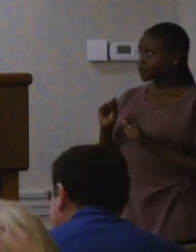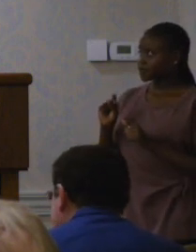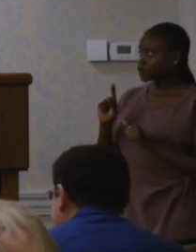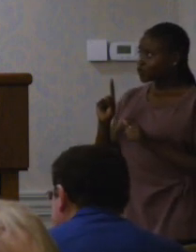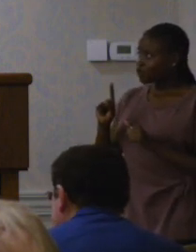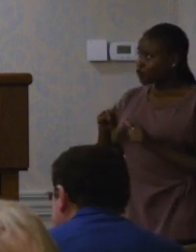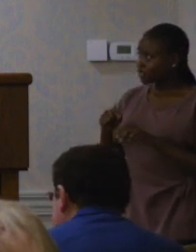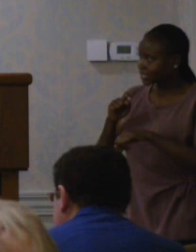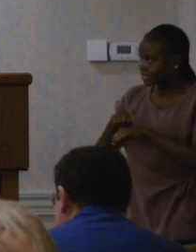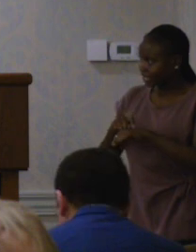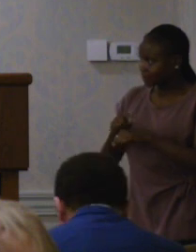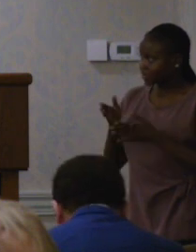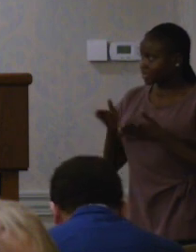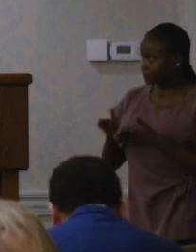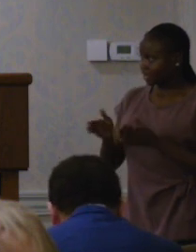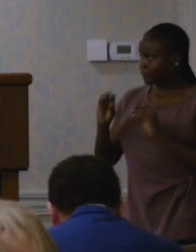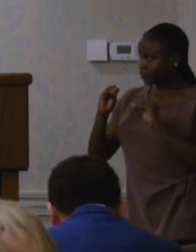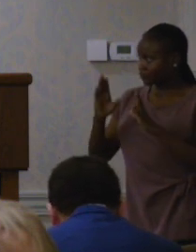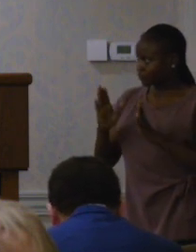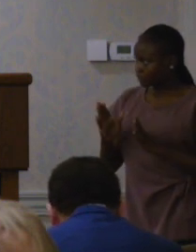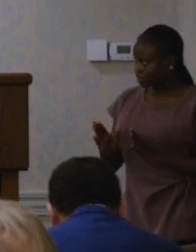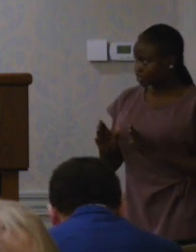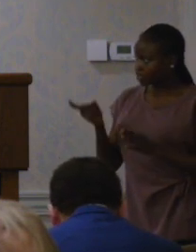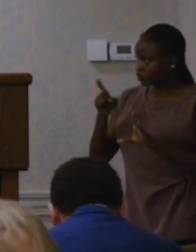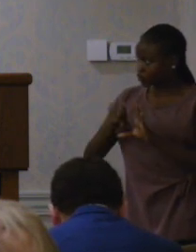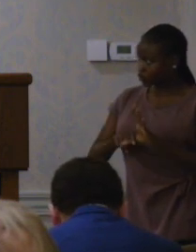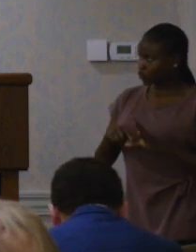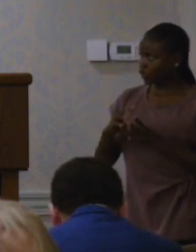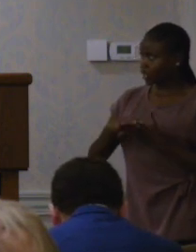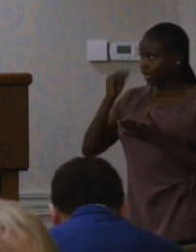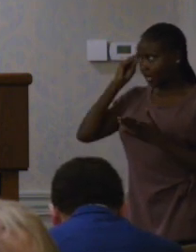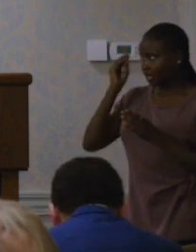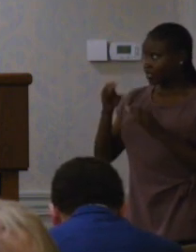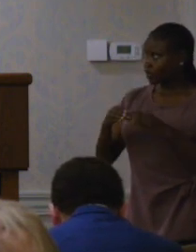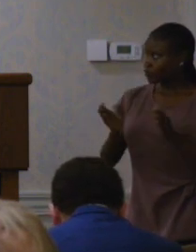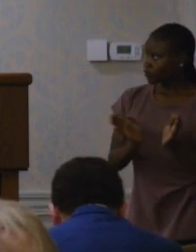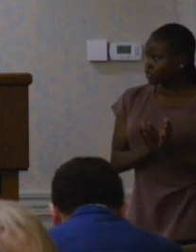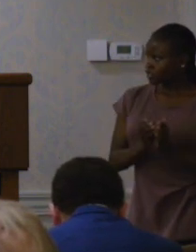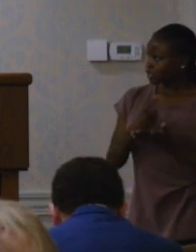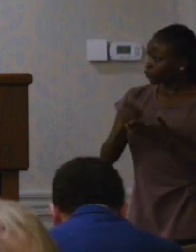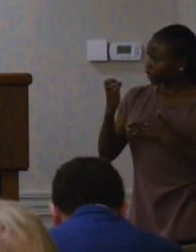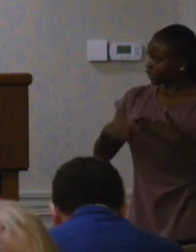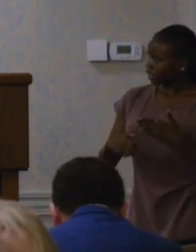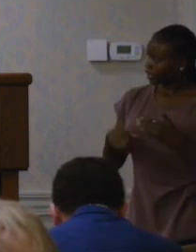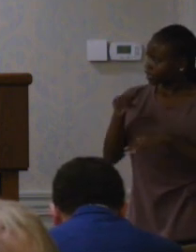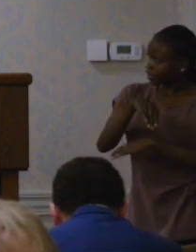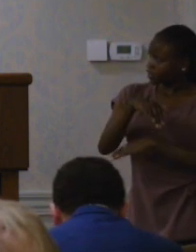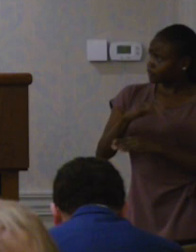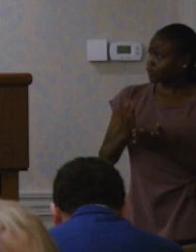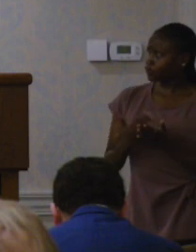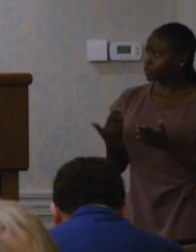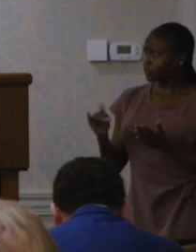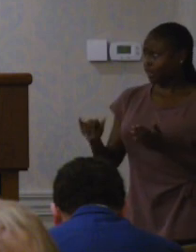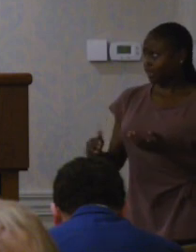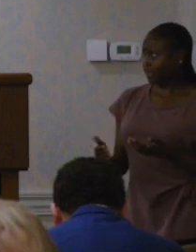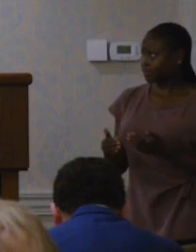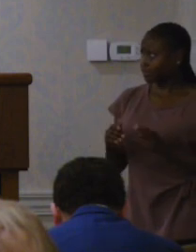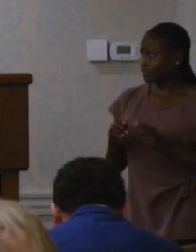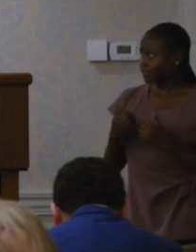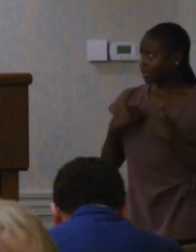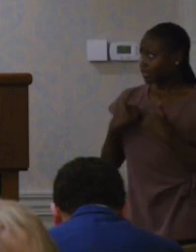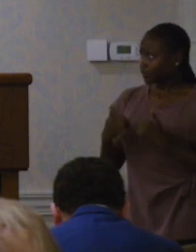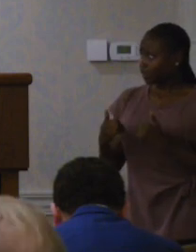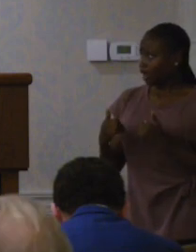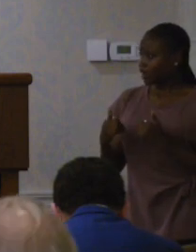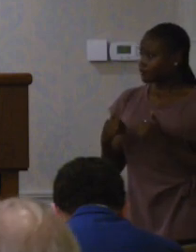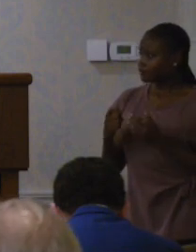available for the teacher to join the learning community in the weekend, in the evening, or something like that. We have